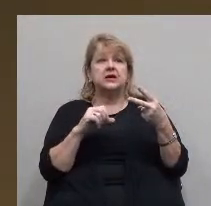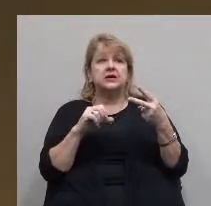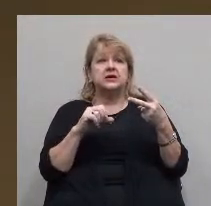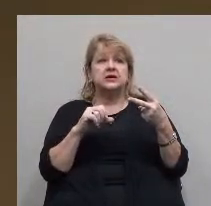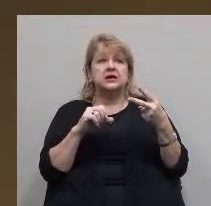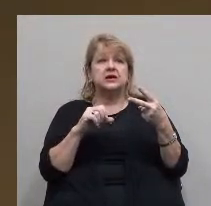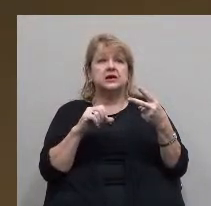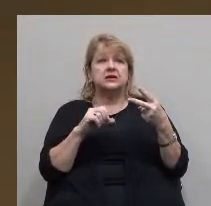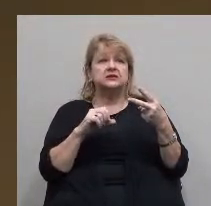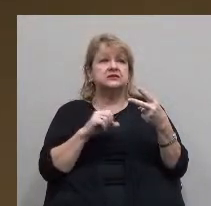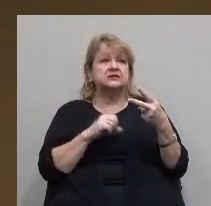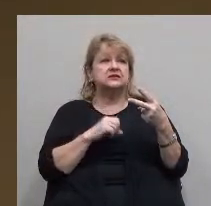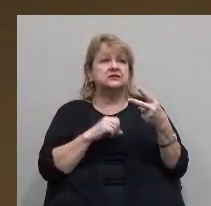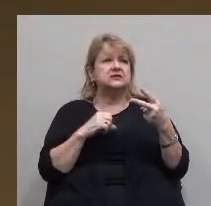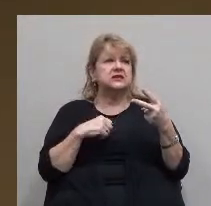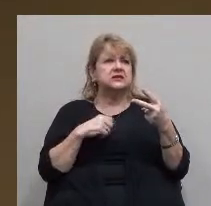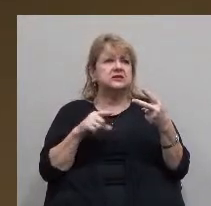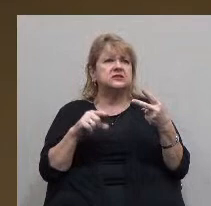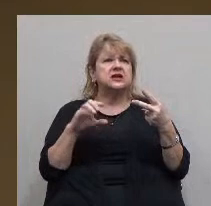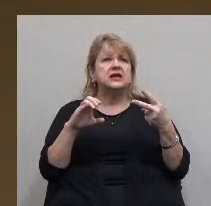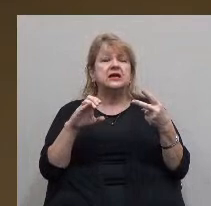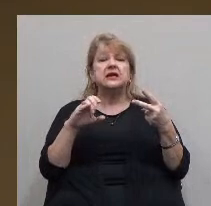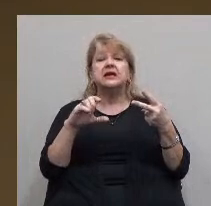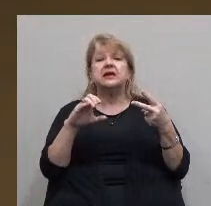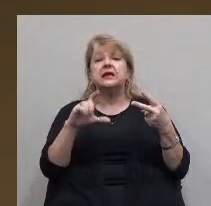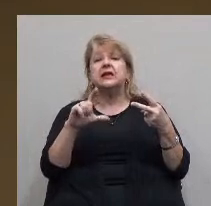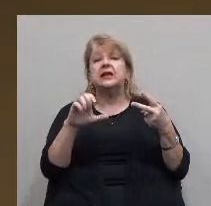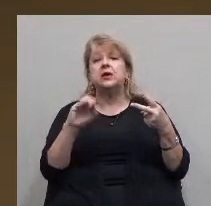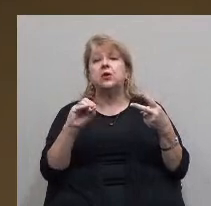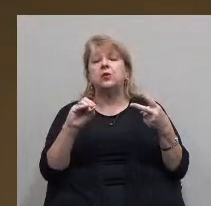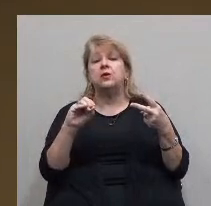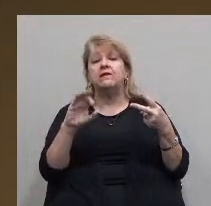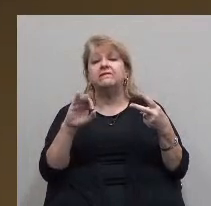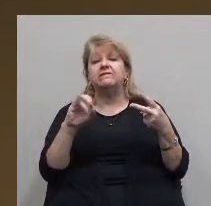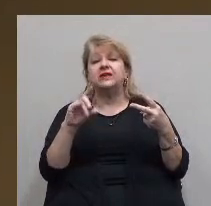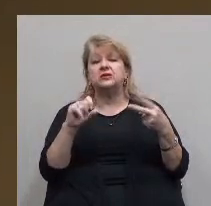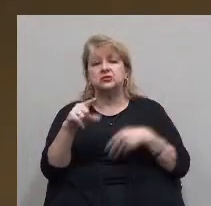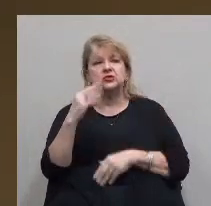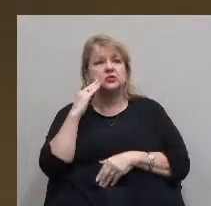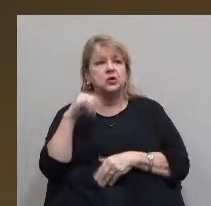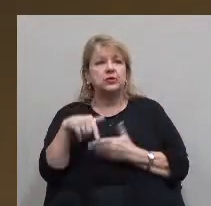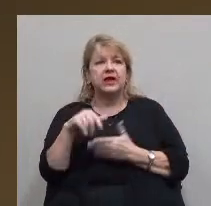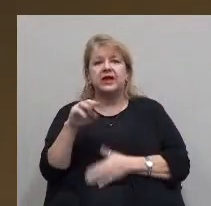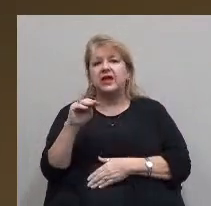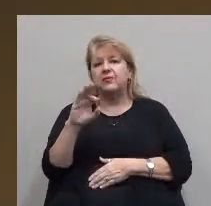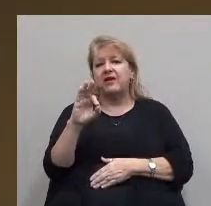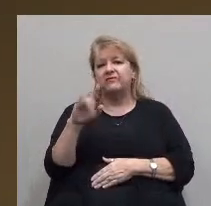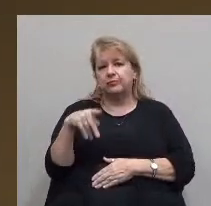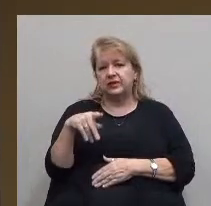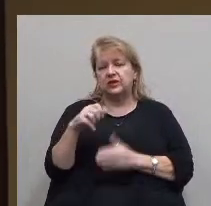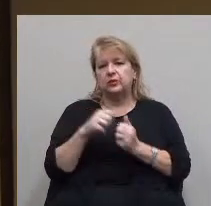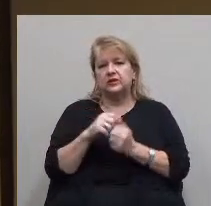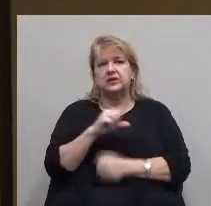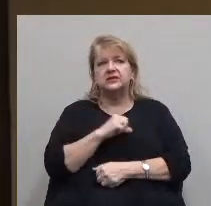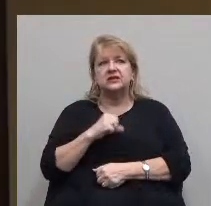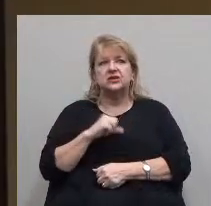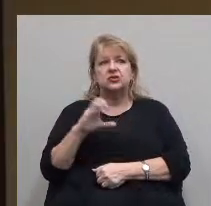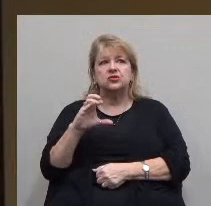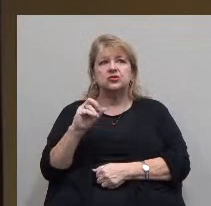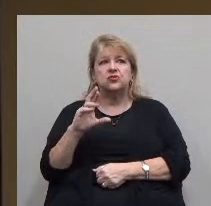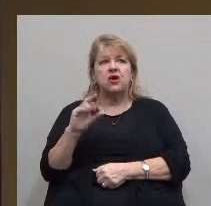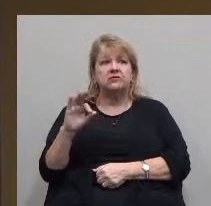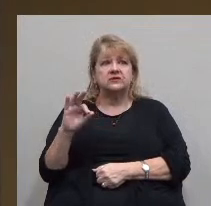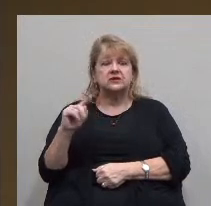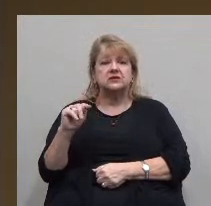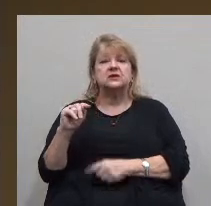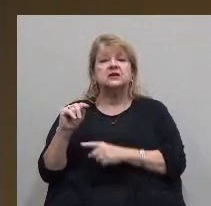author is Chairman Cleo Fields, and this is the MFP resolution. You're very familiar with the MFP. We sent it across. I carried it